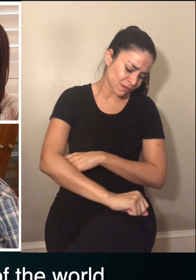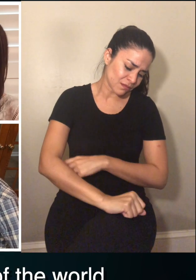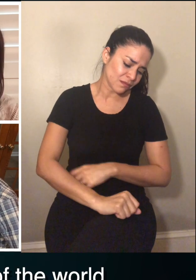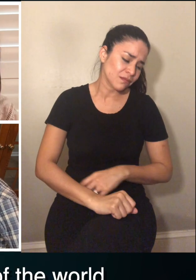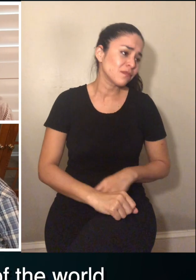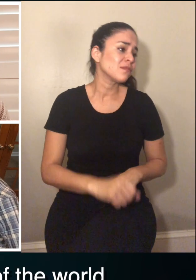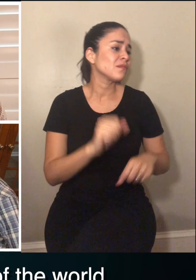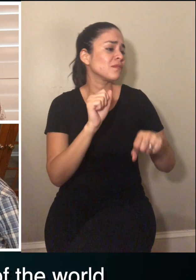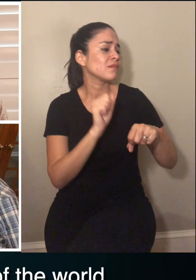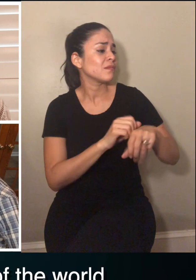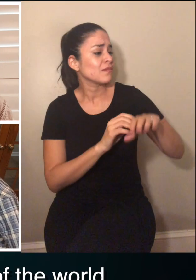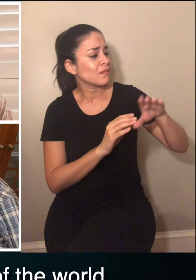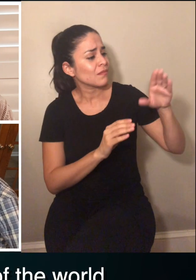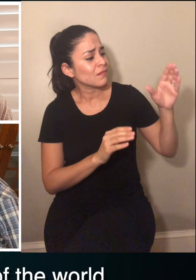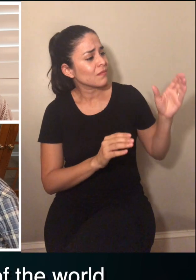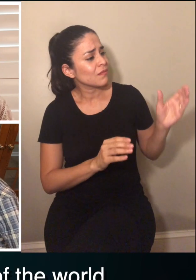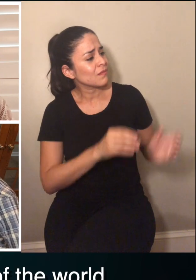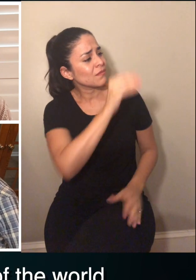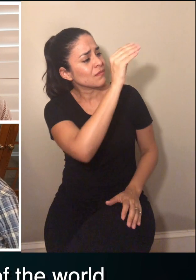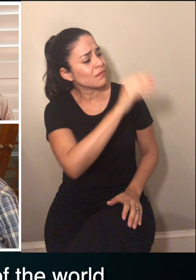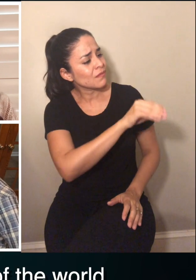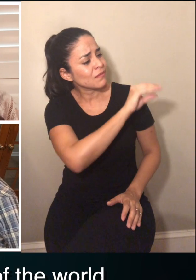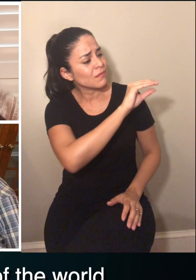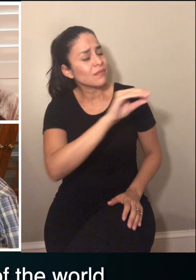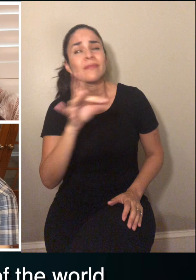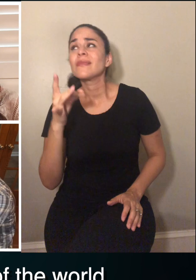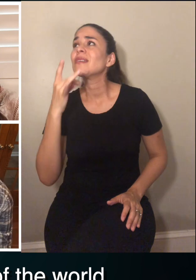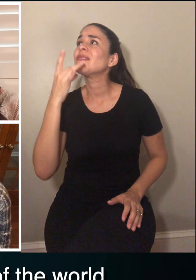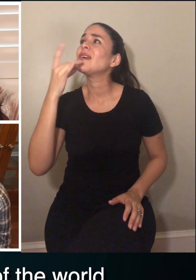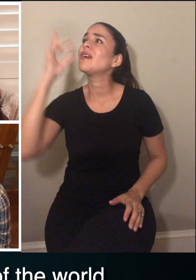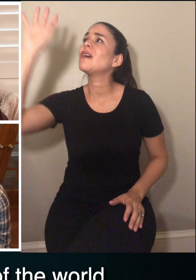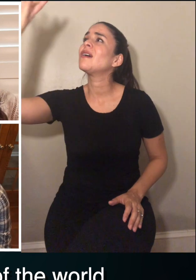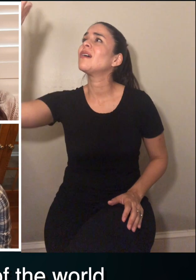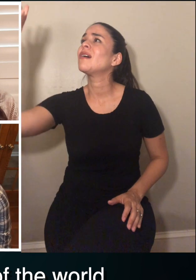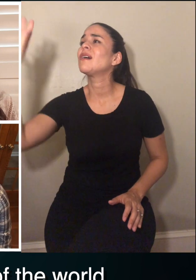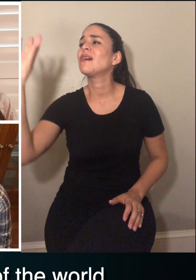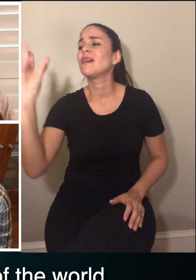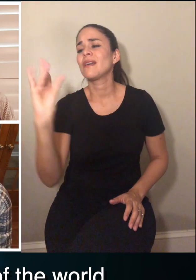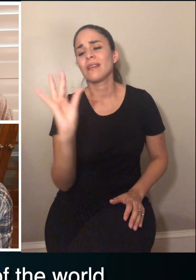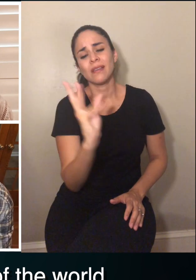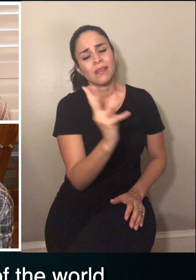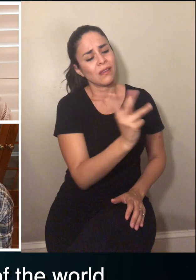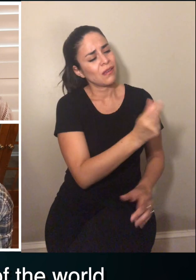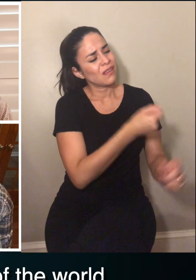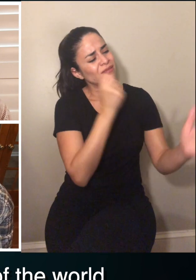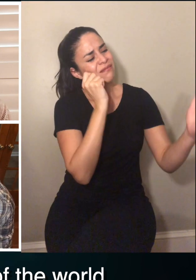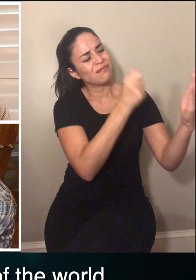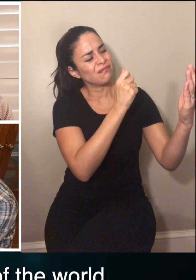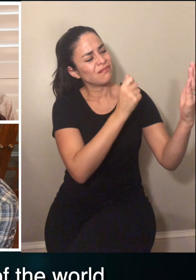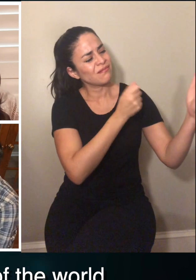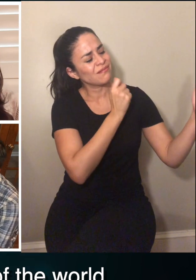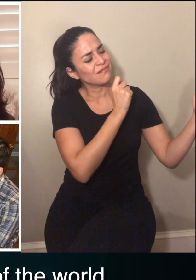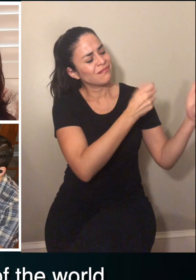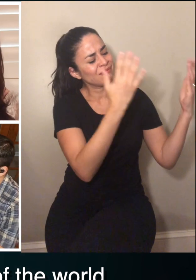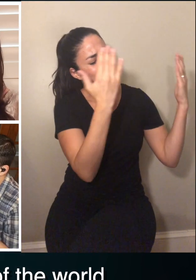On a hill you created the light of the world, abandoned in darkness